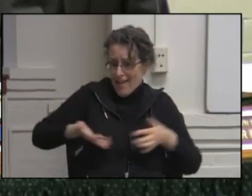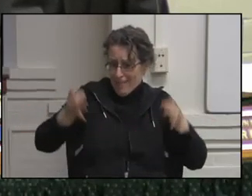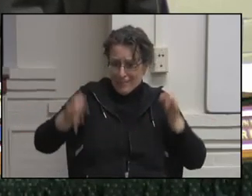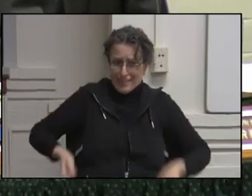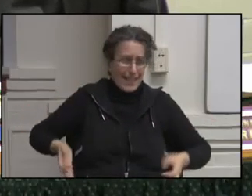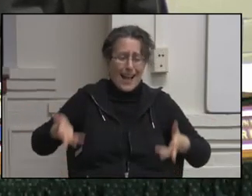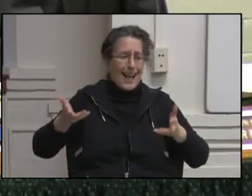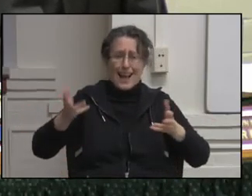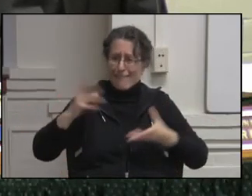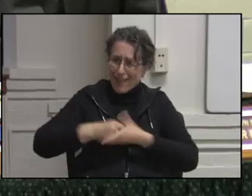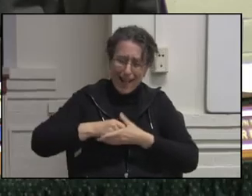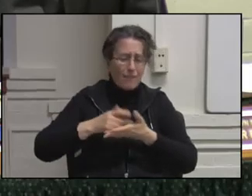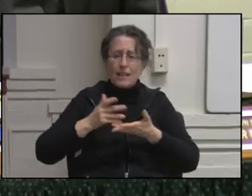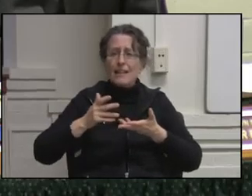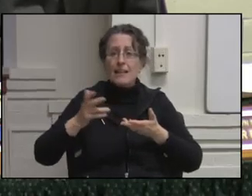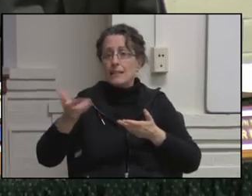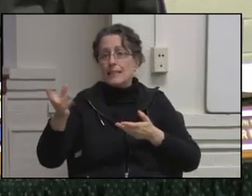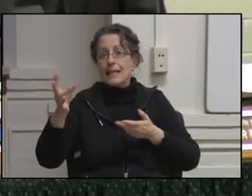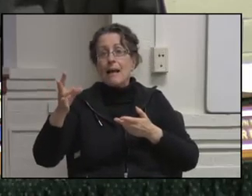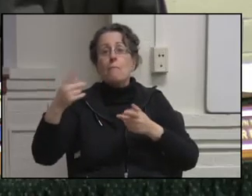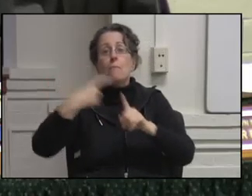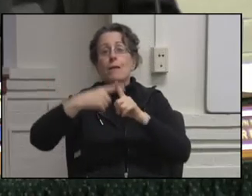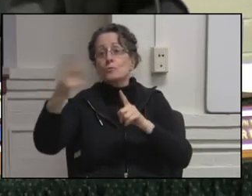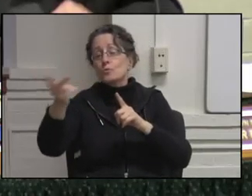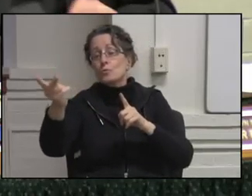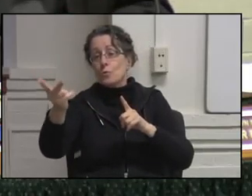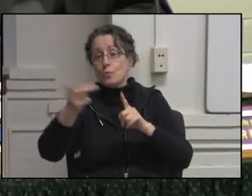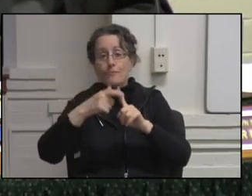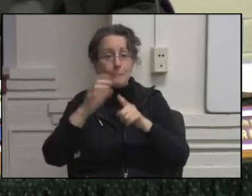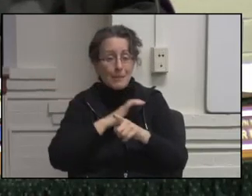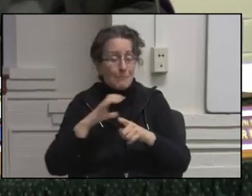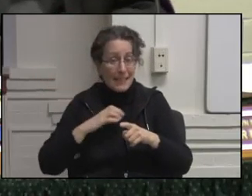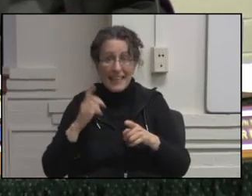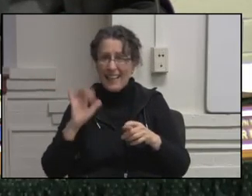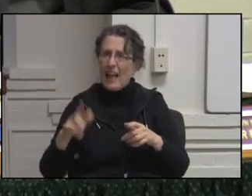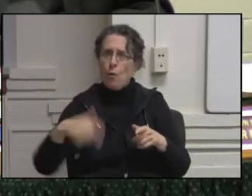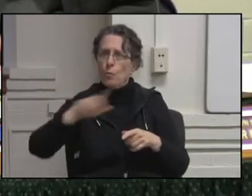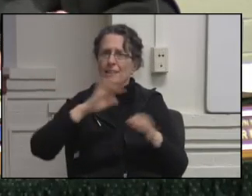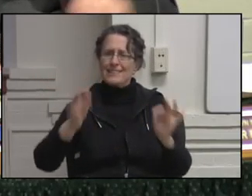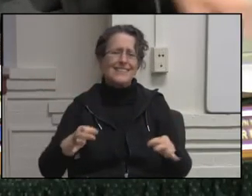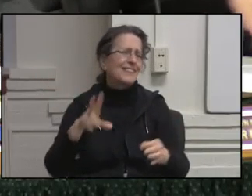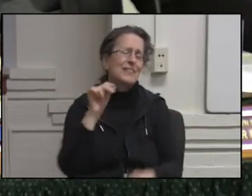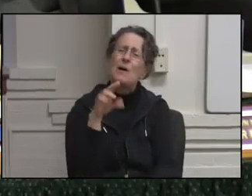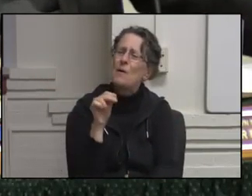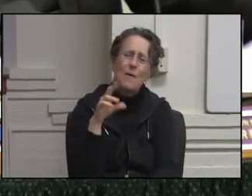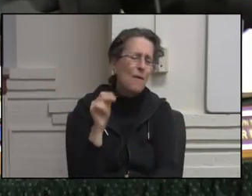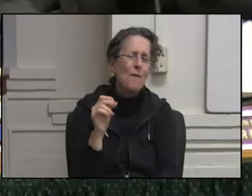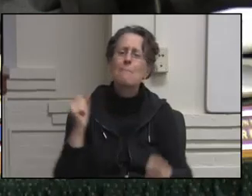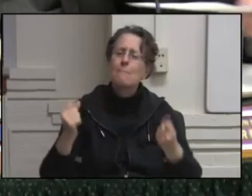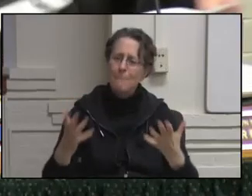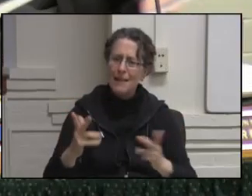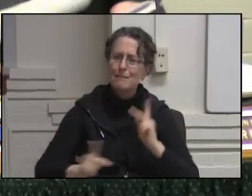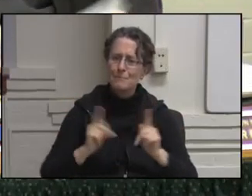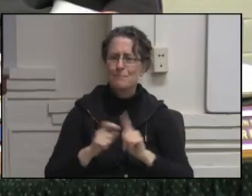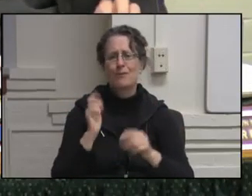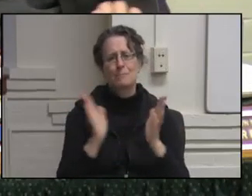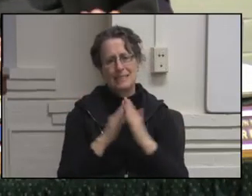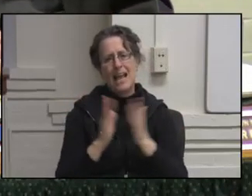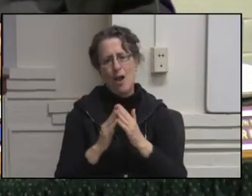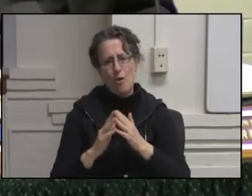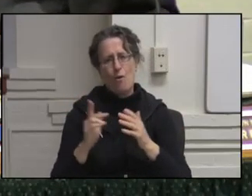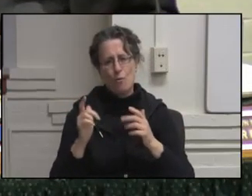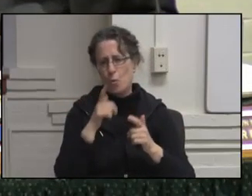beyond the seven of us sitting at these combined tables. So we will, Peter will not let this come off the radar. He plans to keep moving